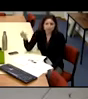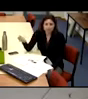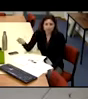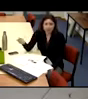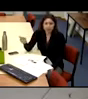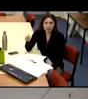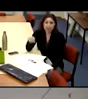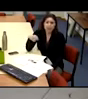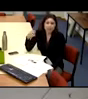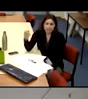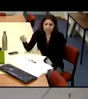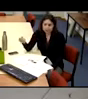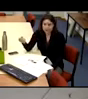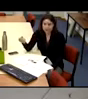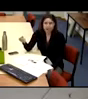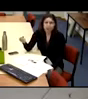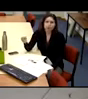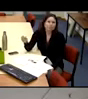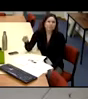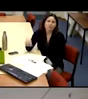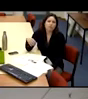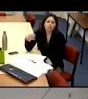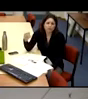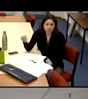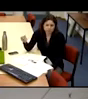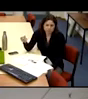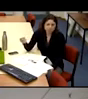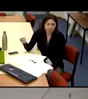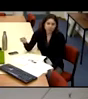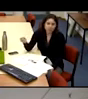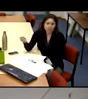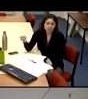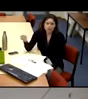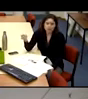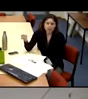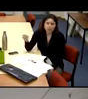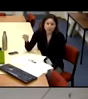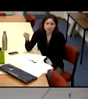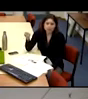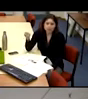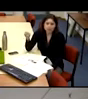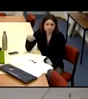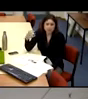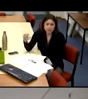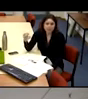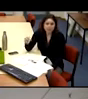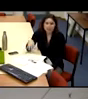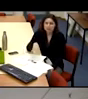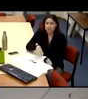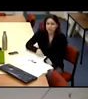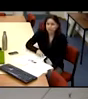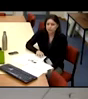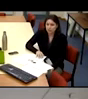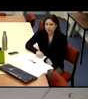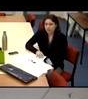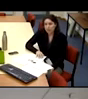flicking through these news articles from New Zealand newspapers, but also Australian newspapers. So it's media coverage of